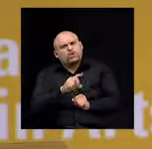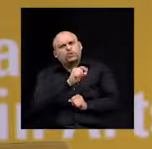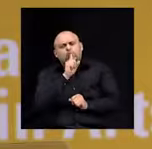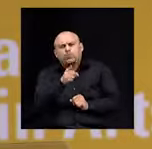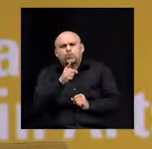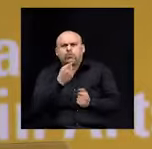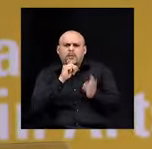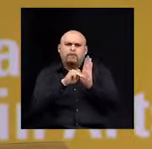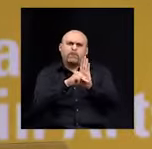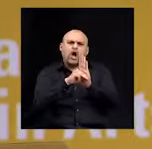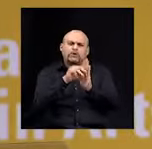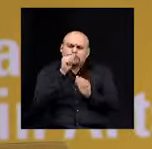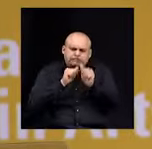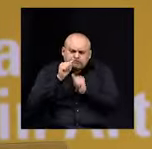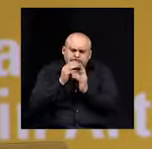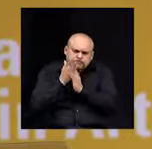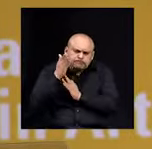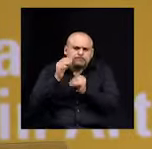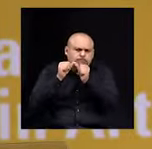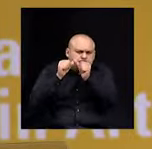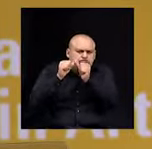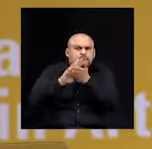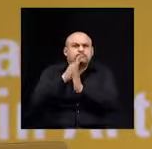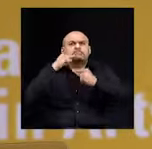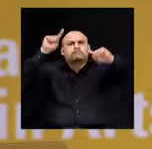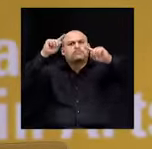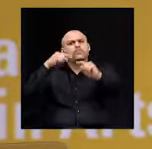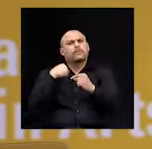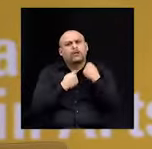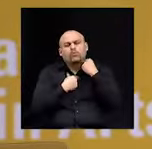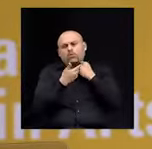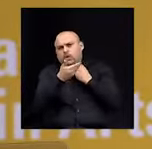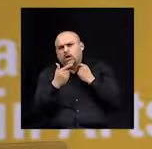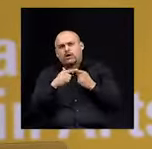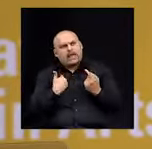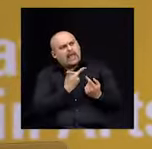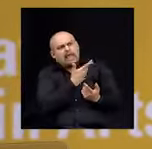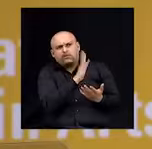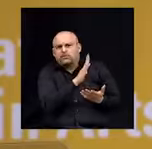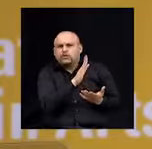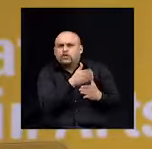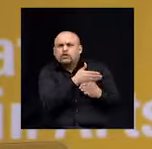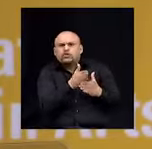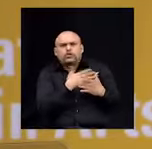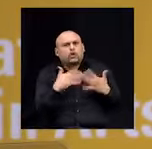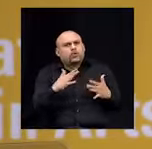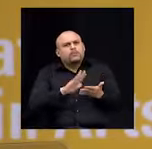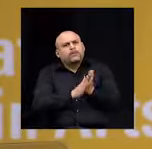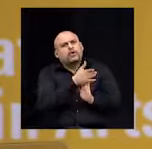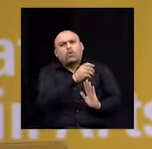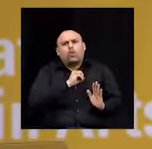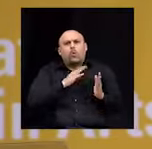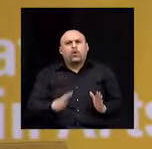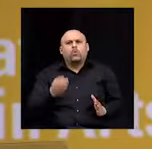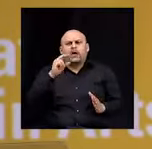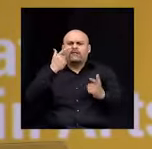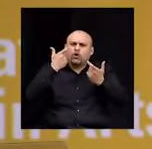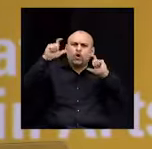of perseverance and determination. We are grateful to have her share her journey to become the owner of one of the